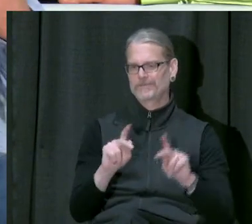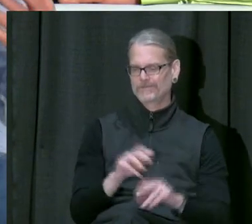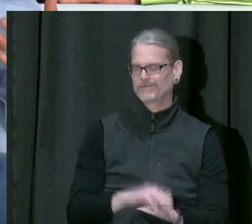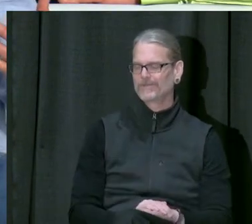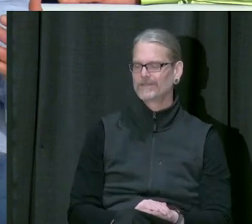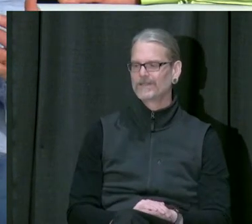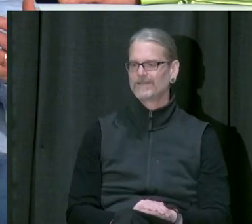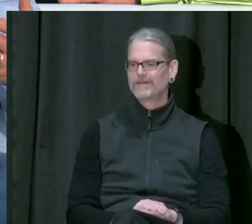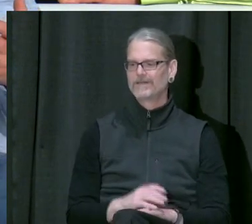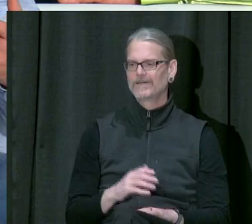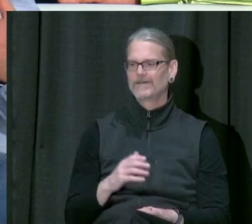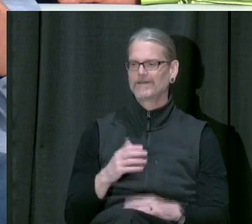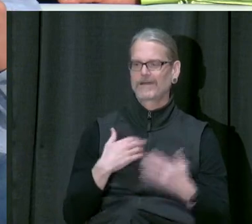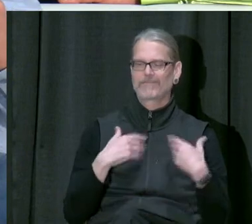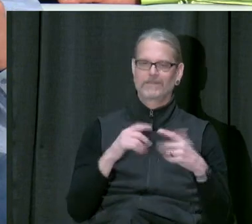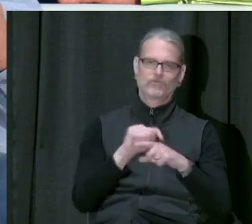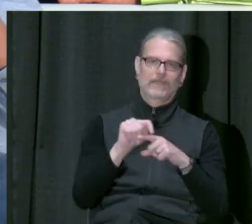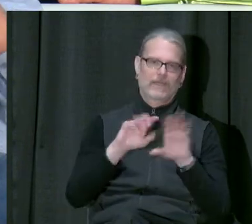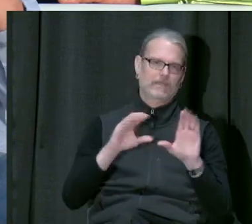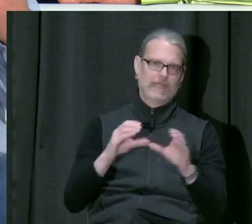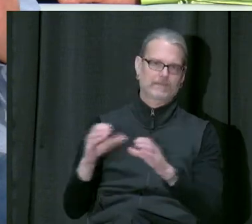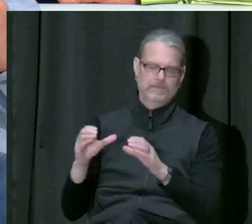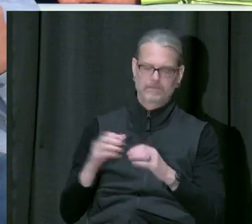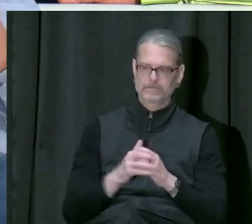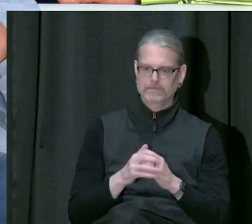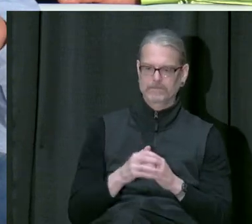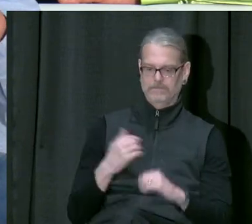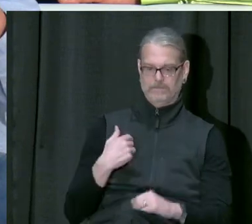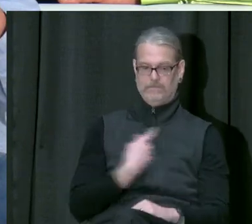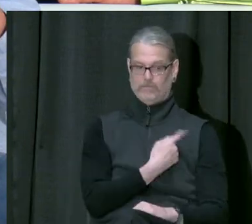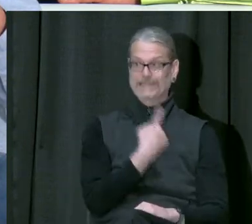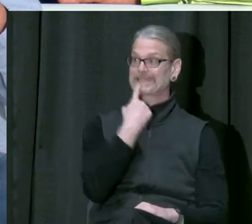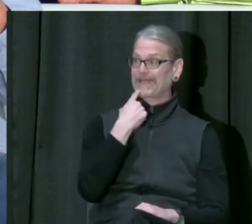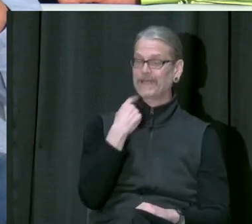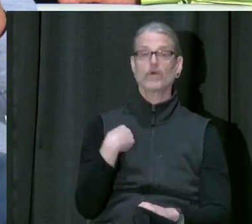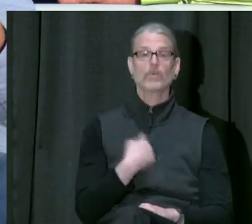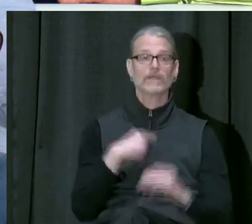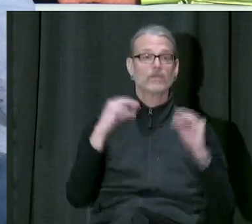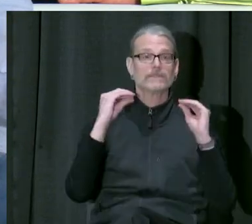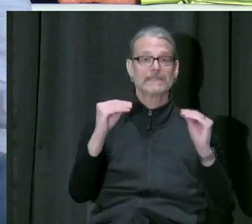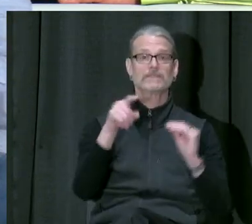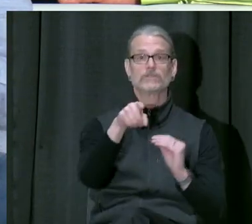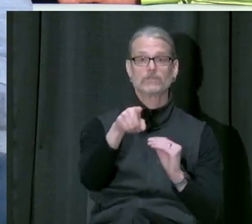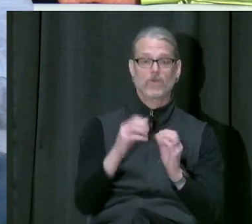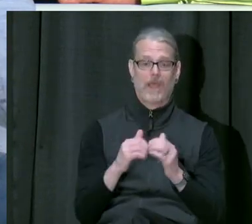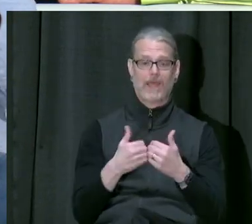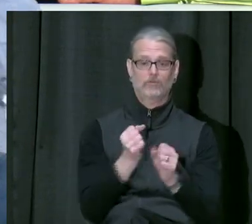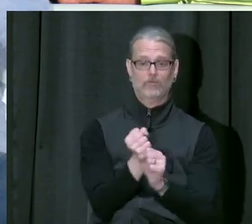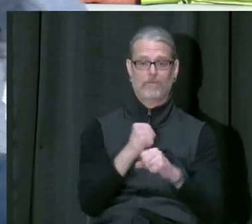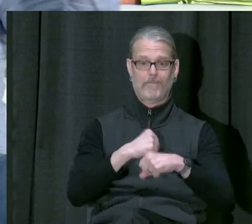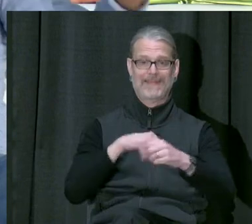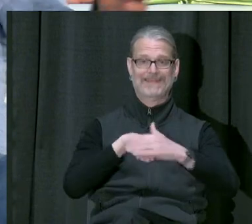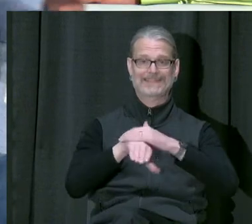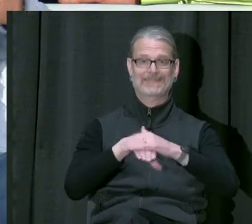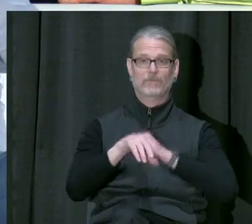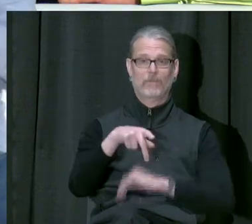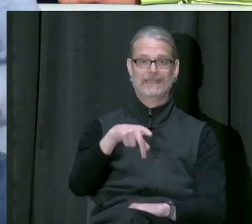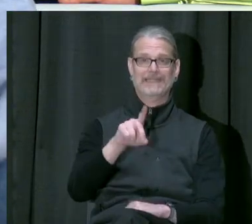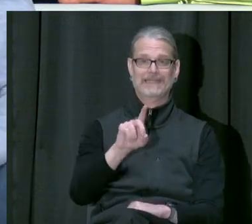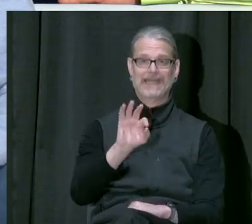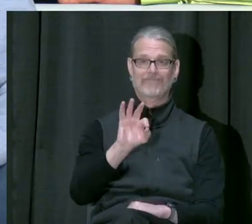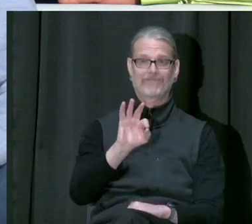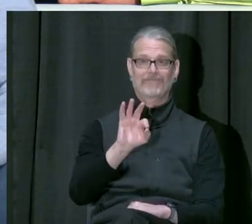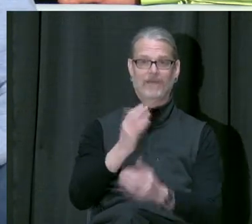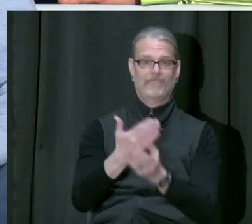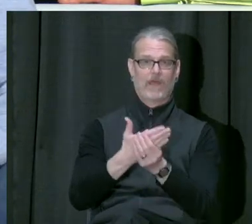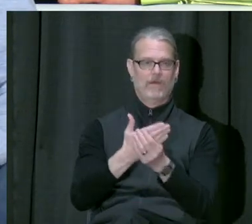and we have these training classes, you know, we say that we're teaching you how to make an accessible PDF file out of whatever the program it